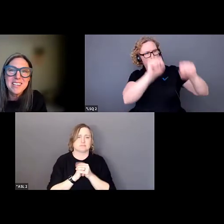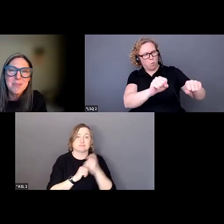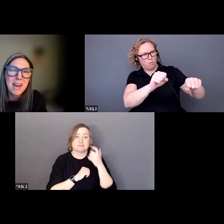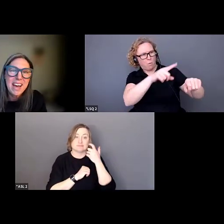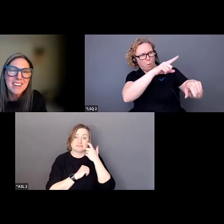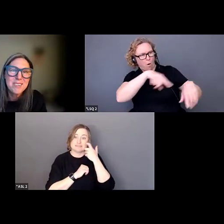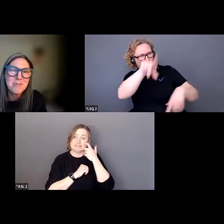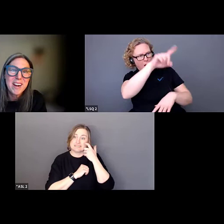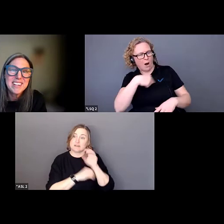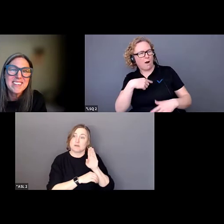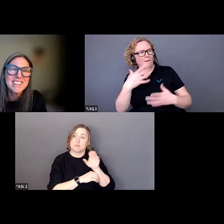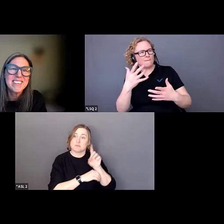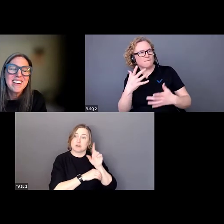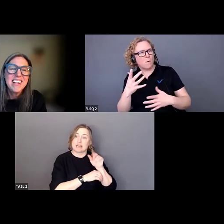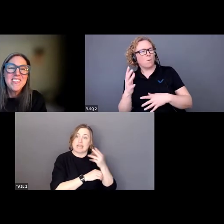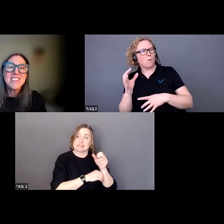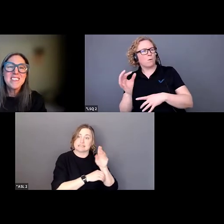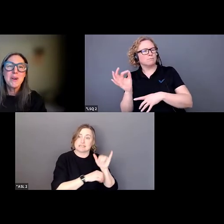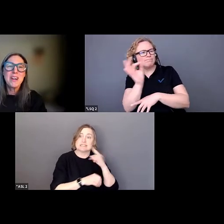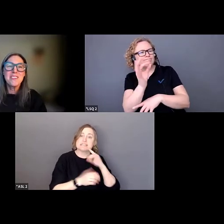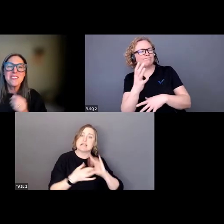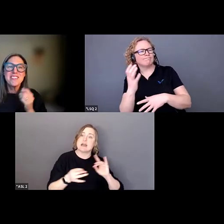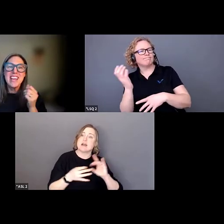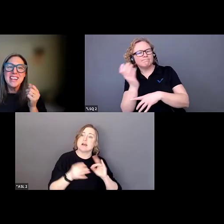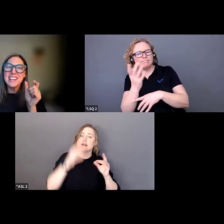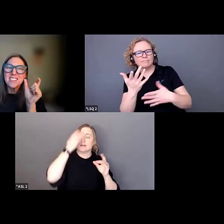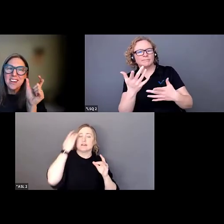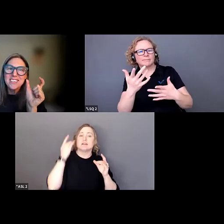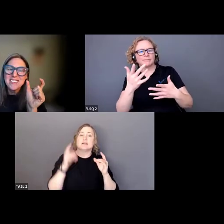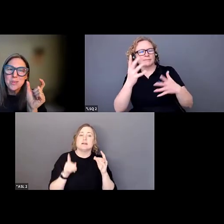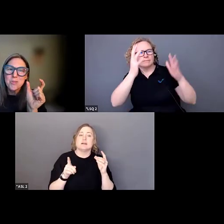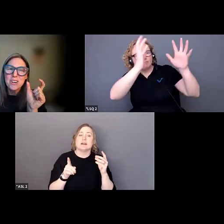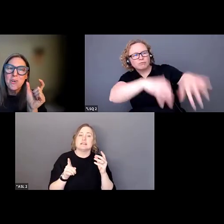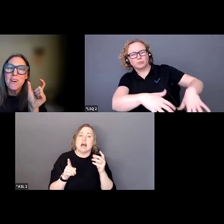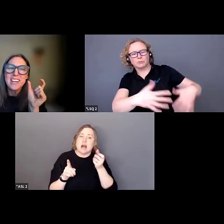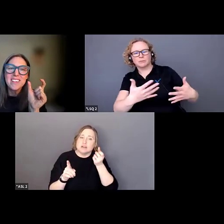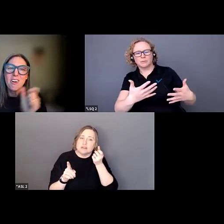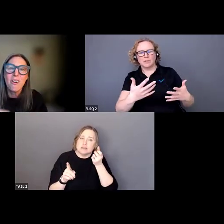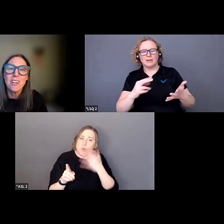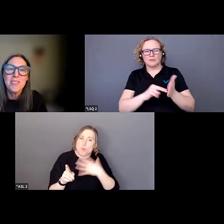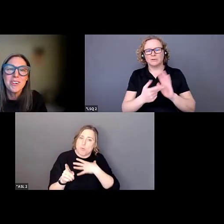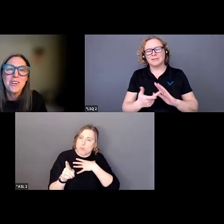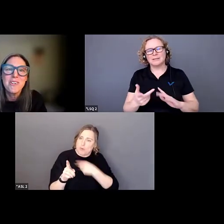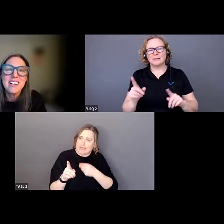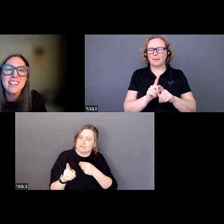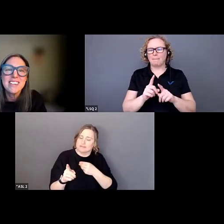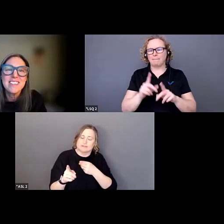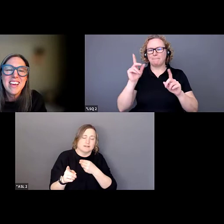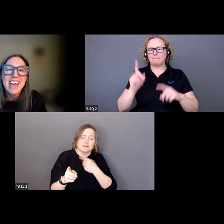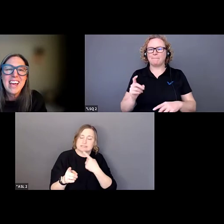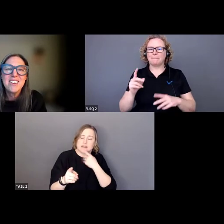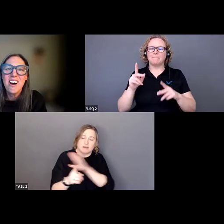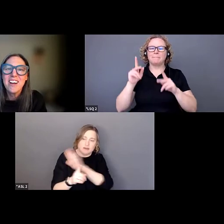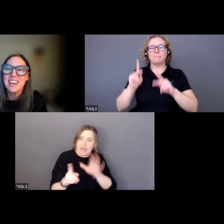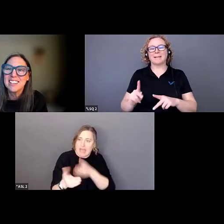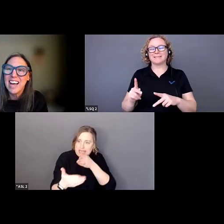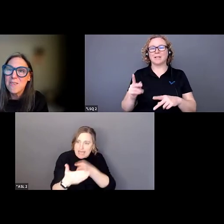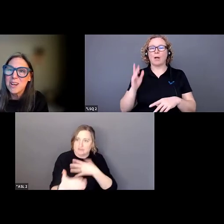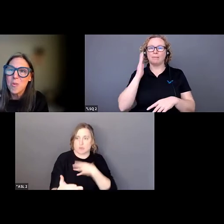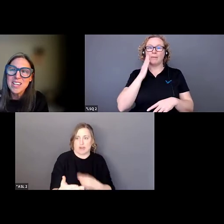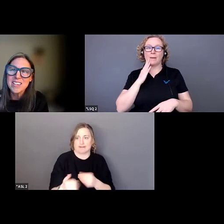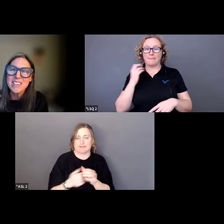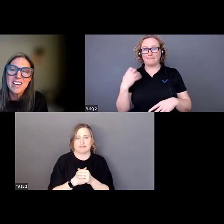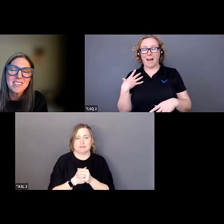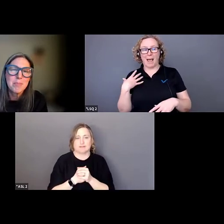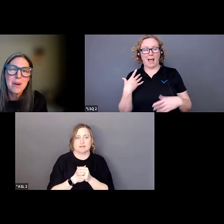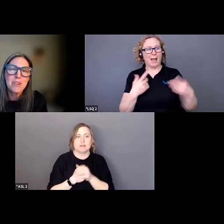whiteness speaking back to whiteness. This is about understanding it's not just the one coin, it's all of the coins, and not